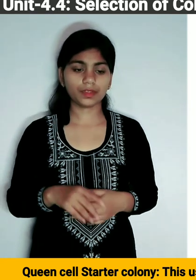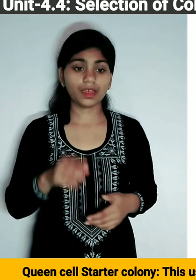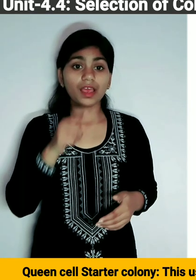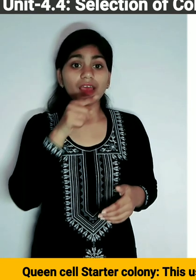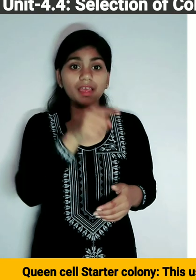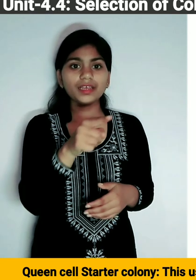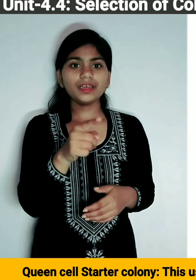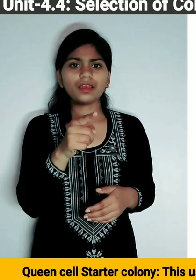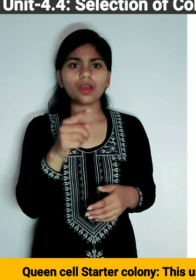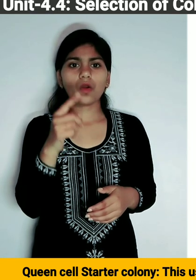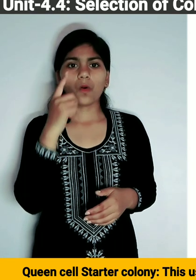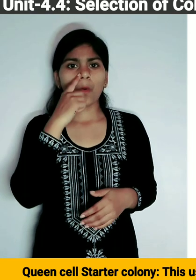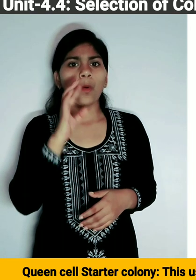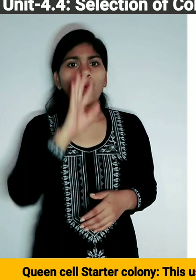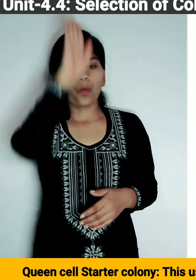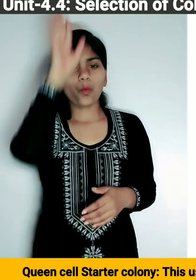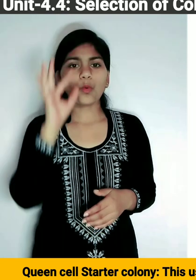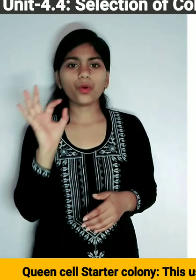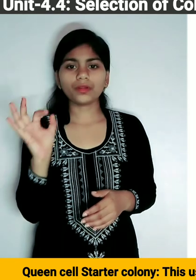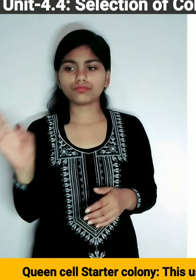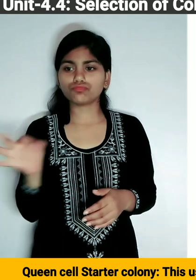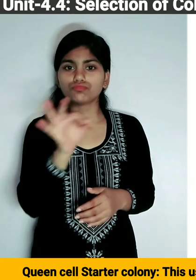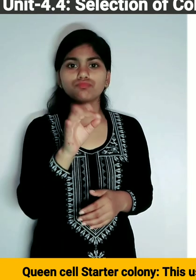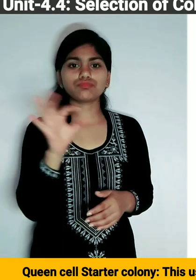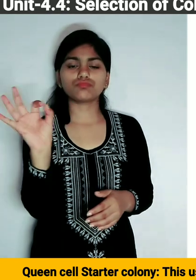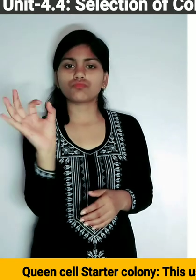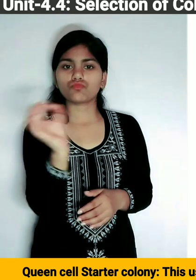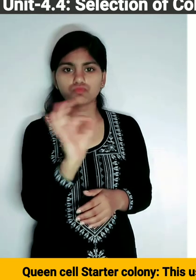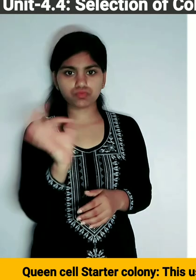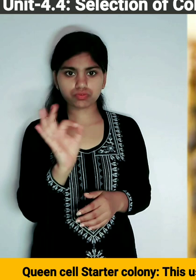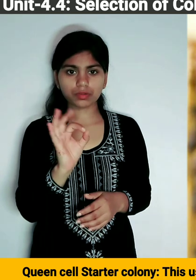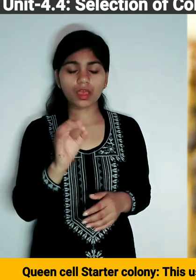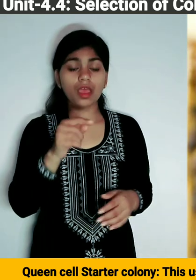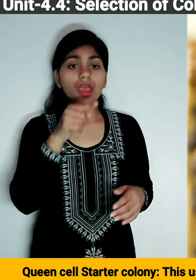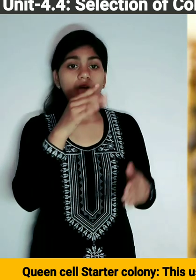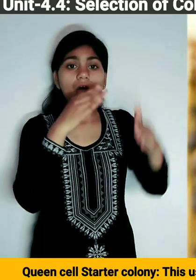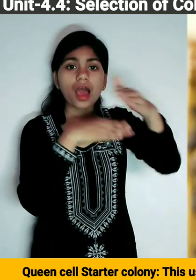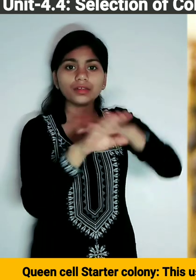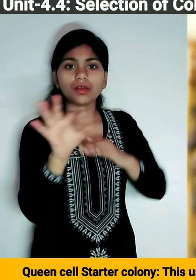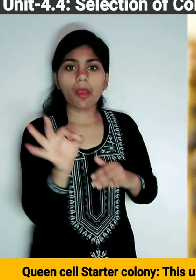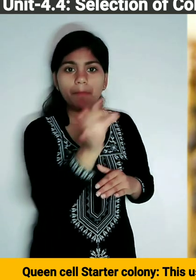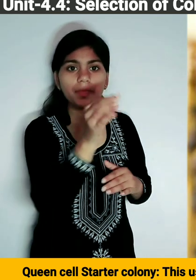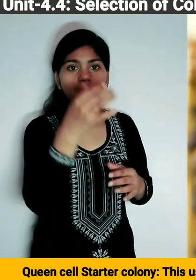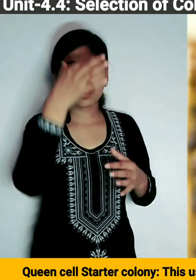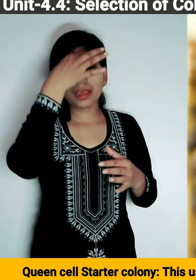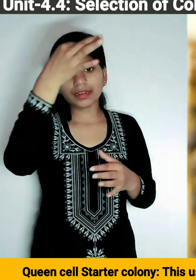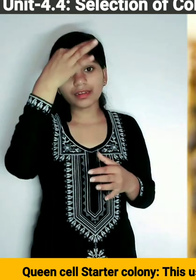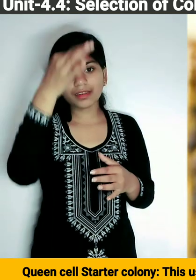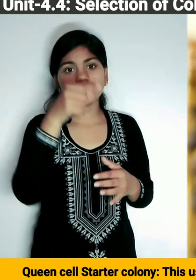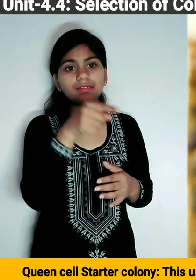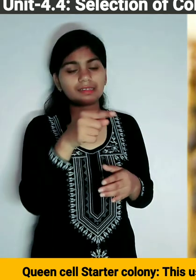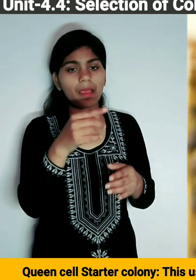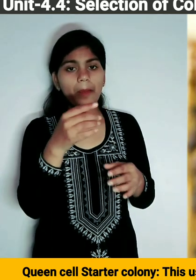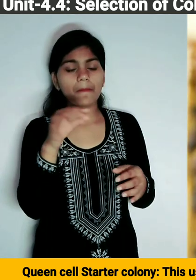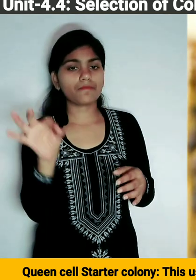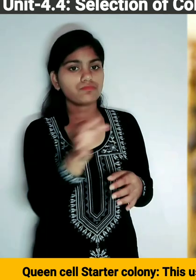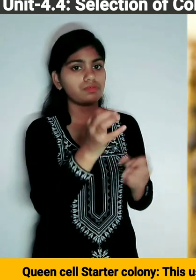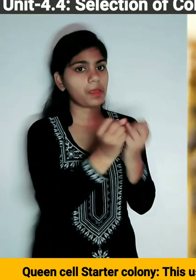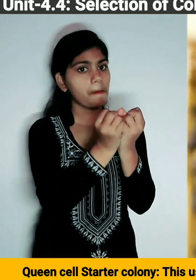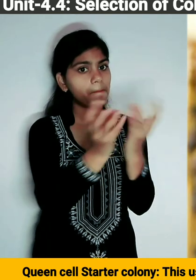This usually is a strong queenless colony with large number of nurse